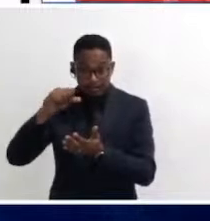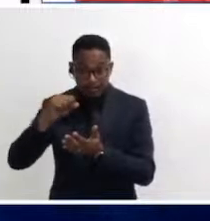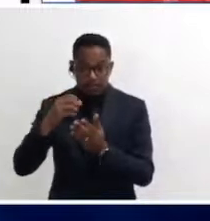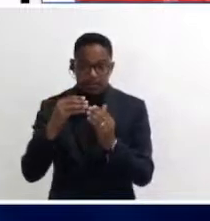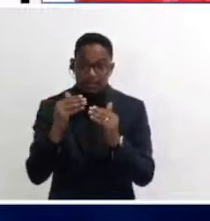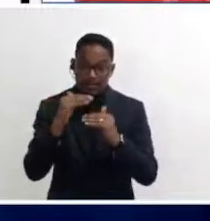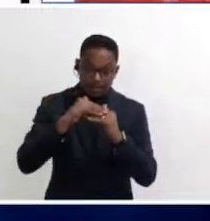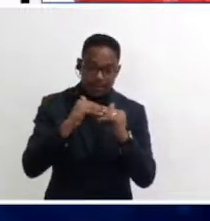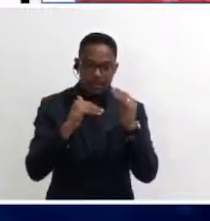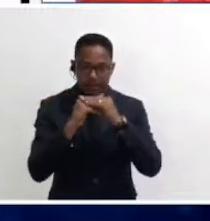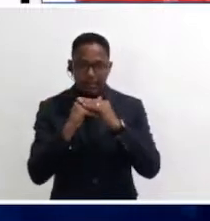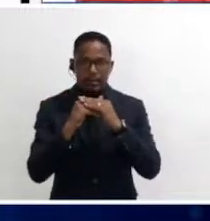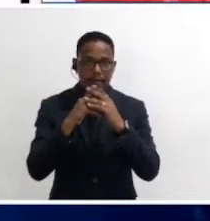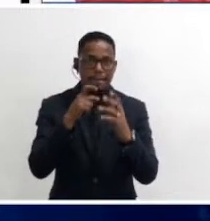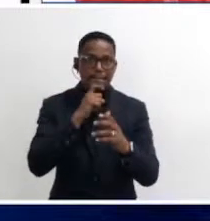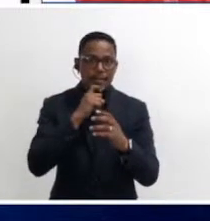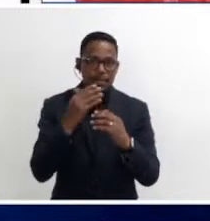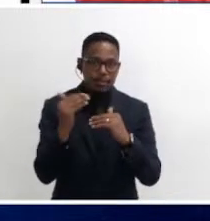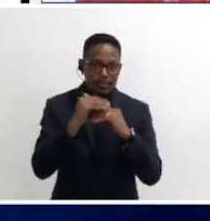15 miles of